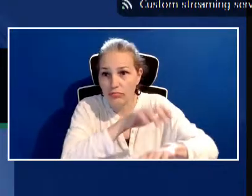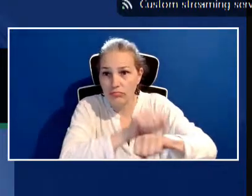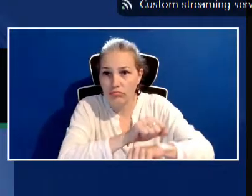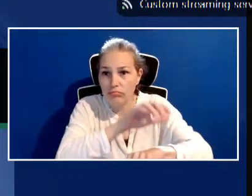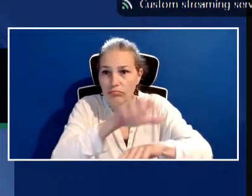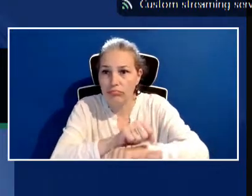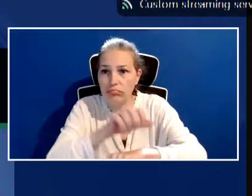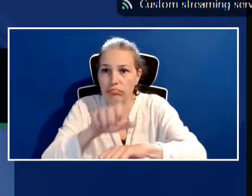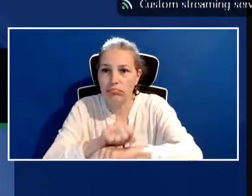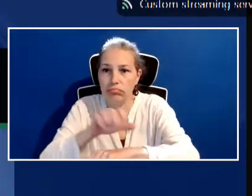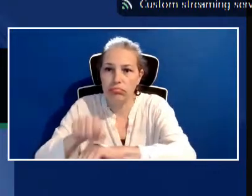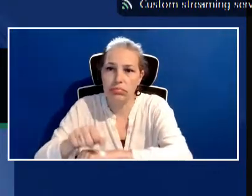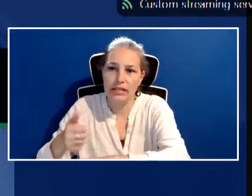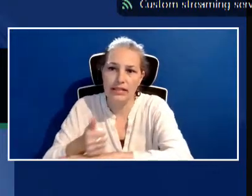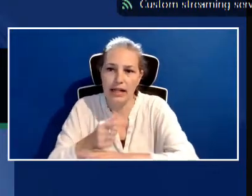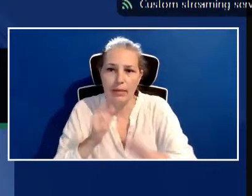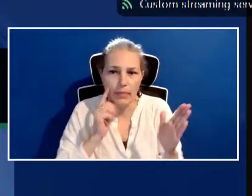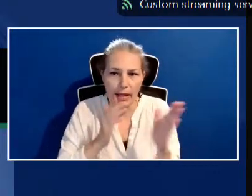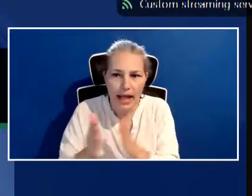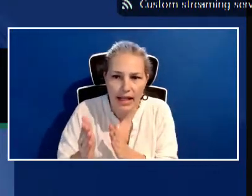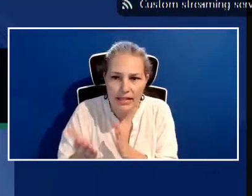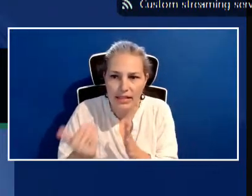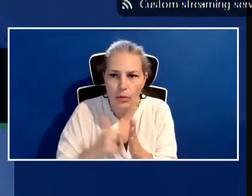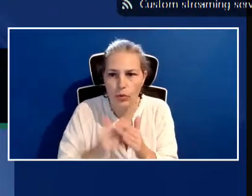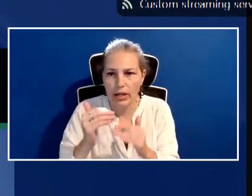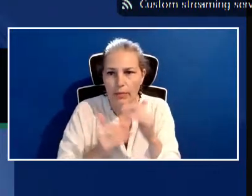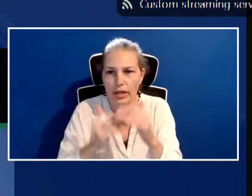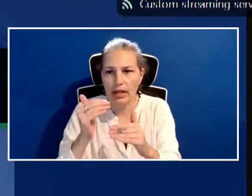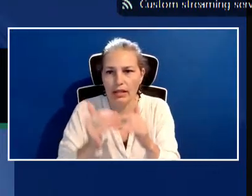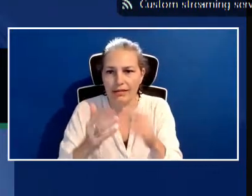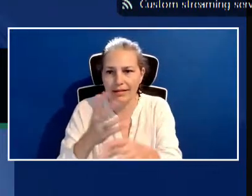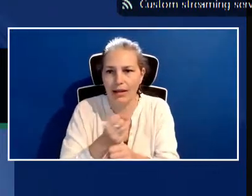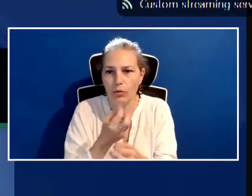and guidance as a central point of connection.